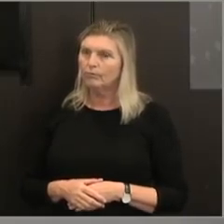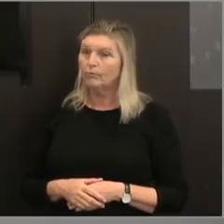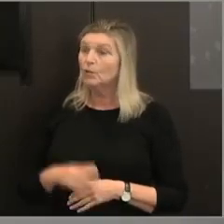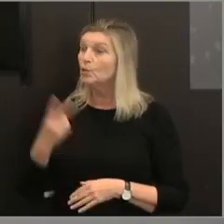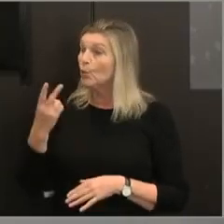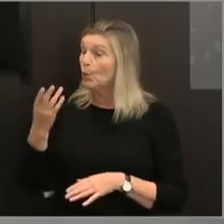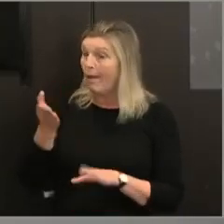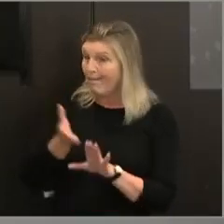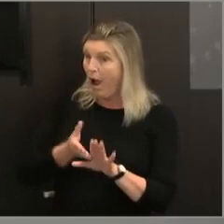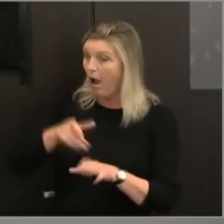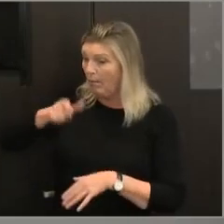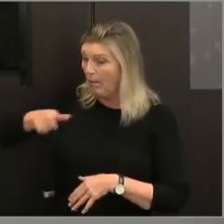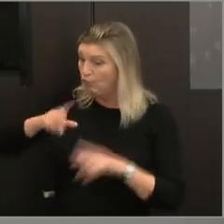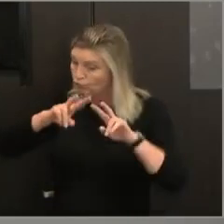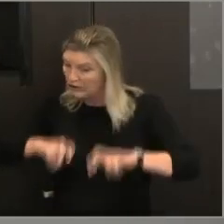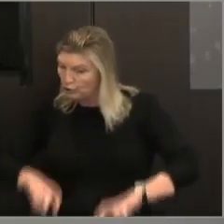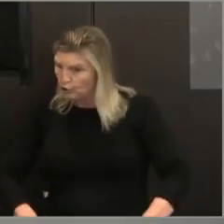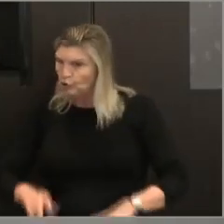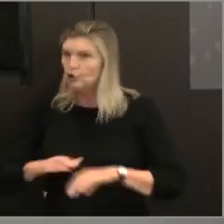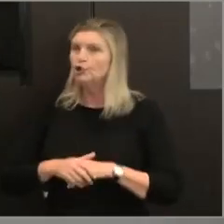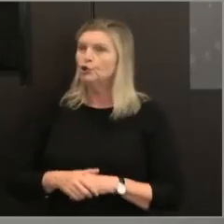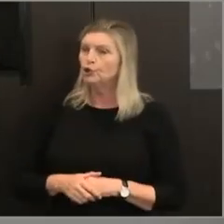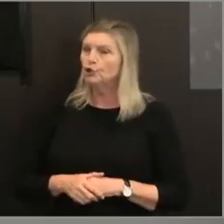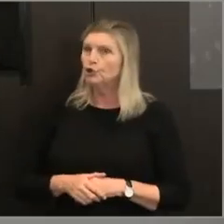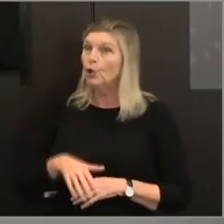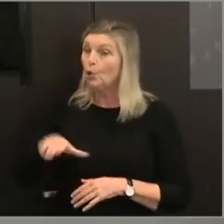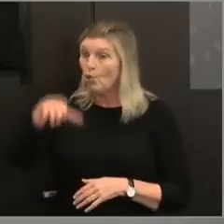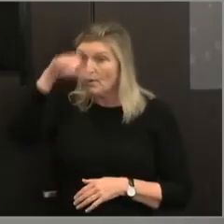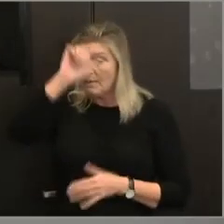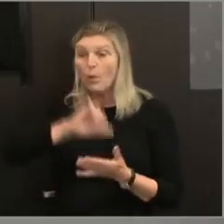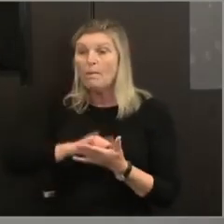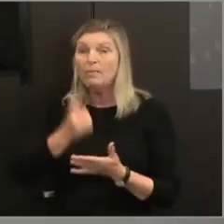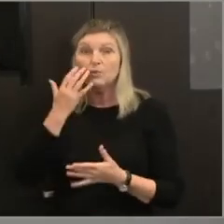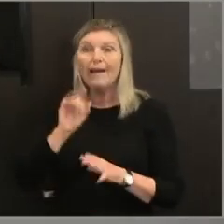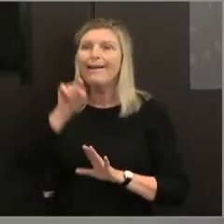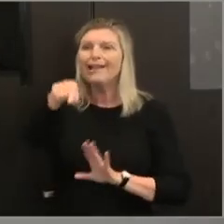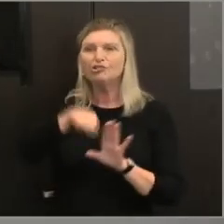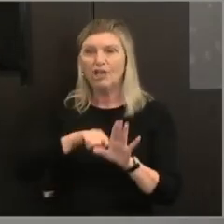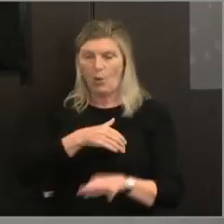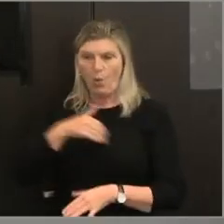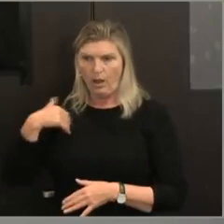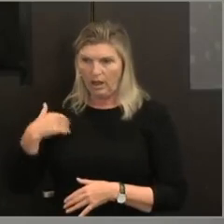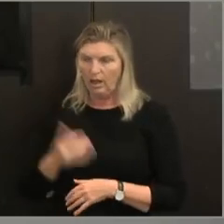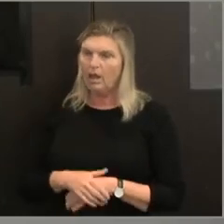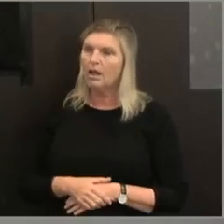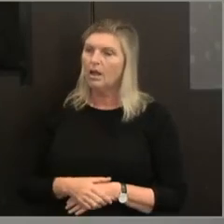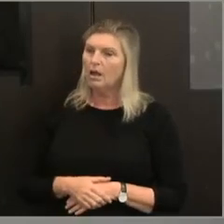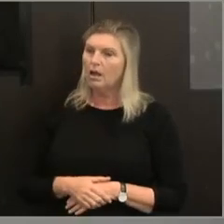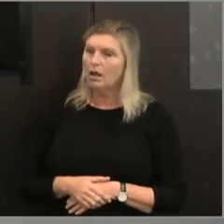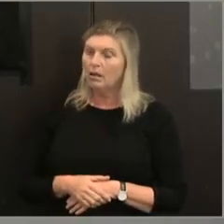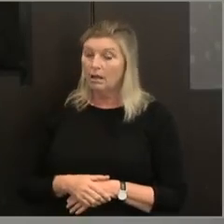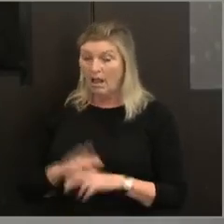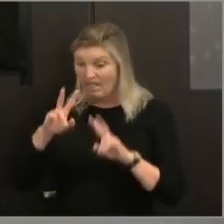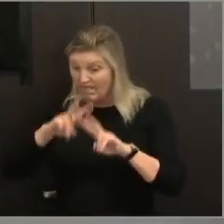Anne Wapu, and the new report will be published early next year. The research has been